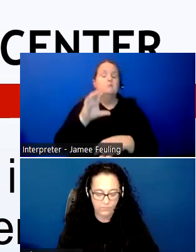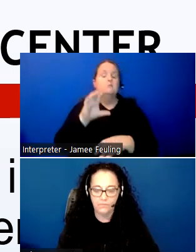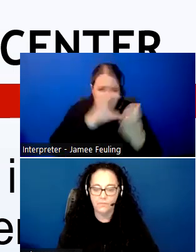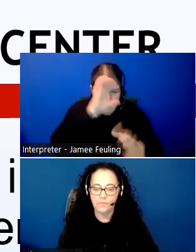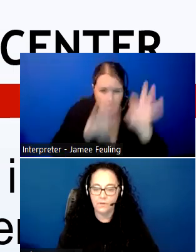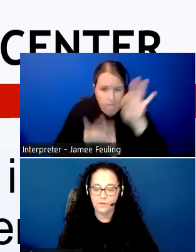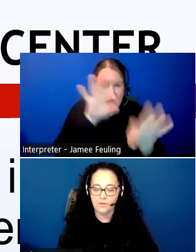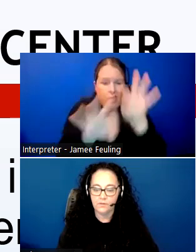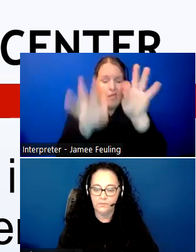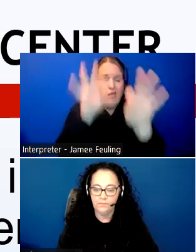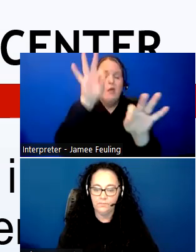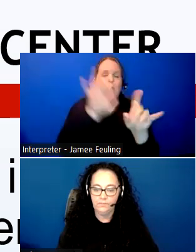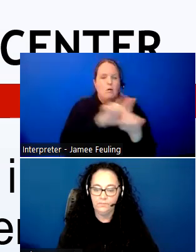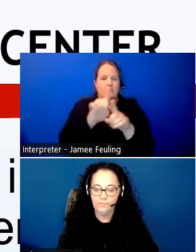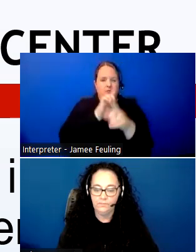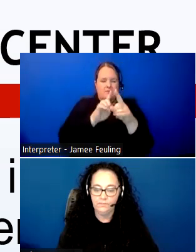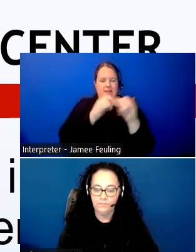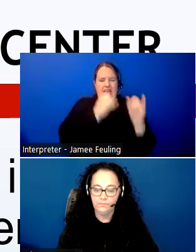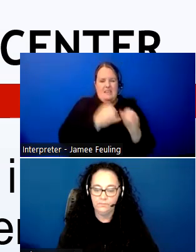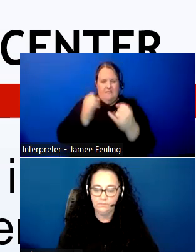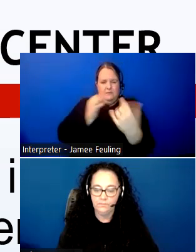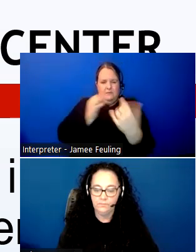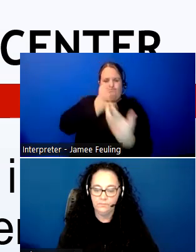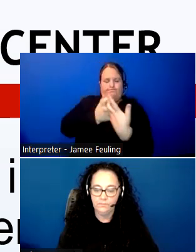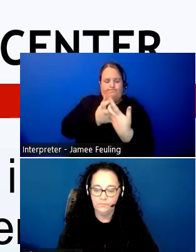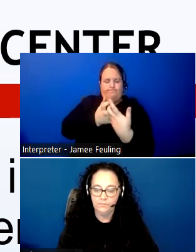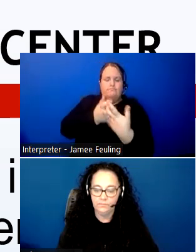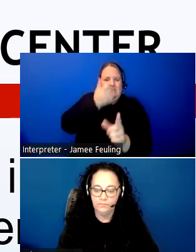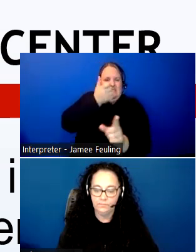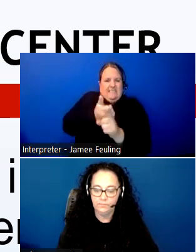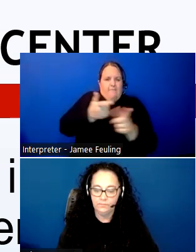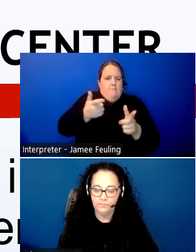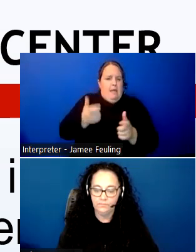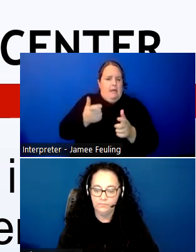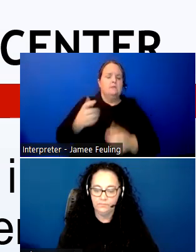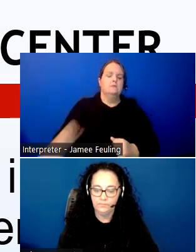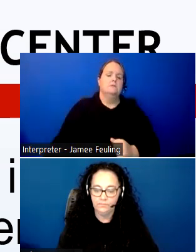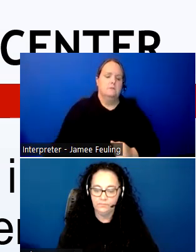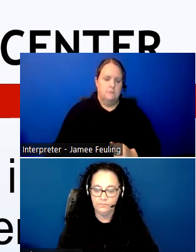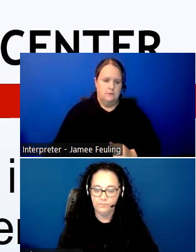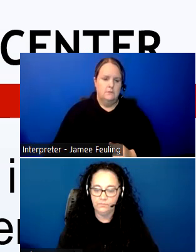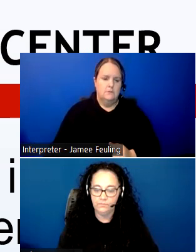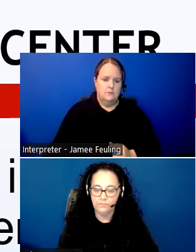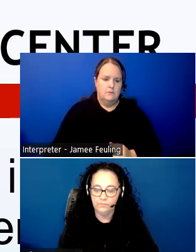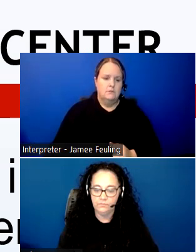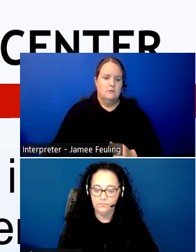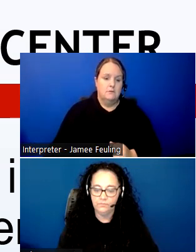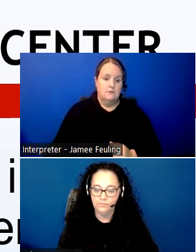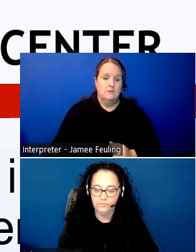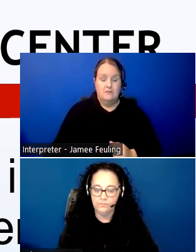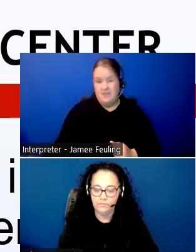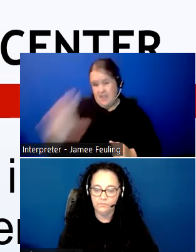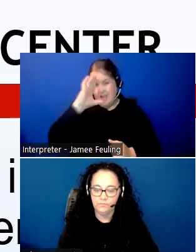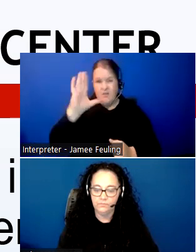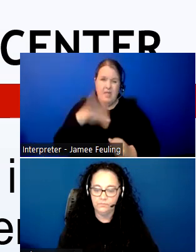an individualized, self-paced basis. And one thing I want to emphasize is it's totally okay,